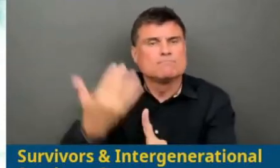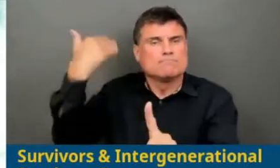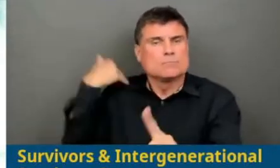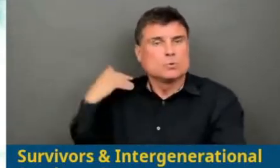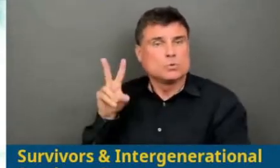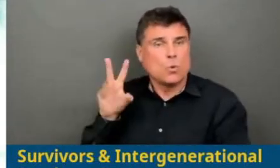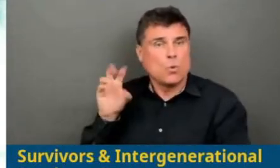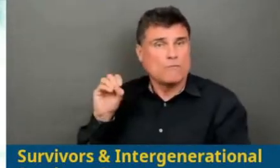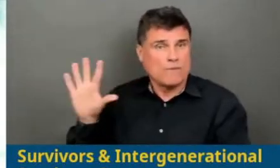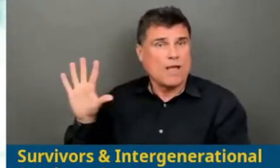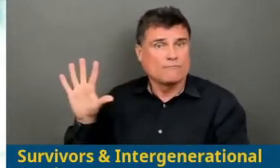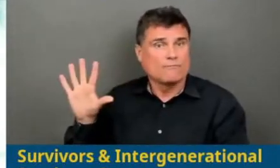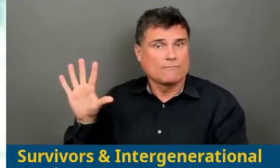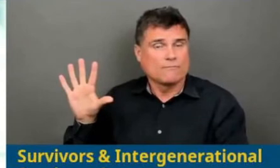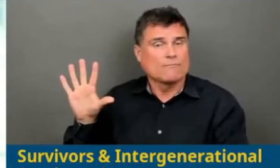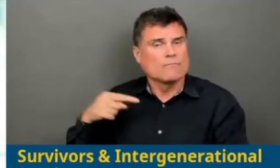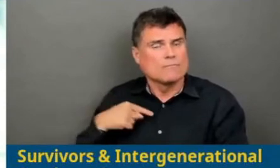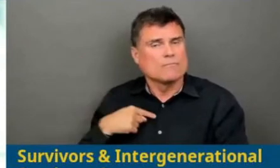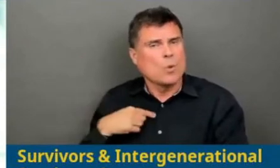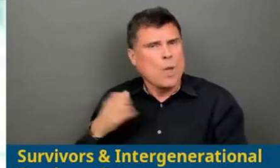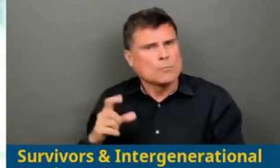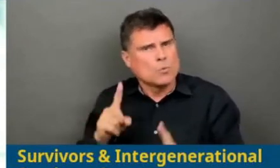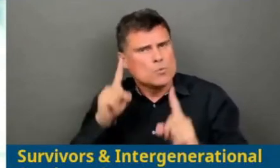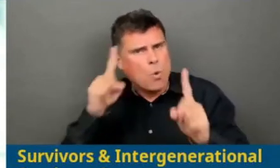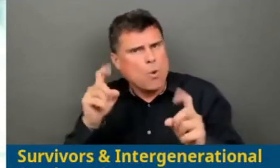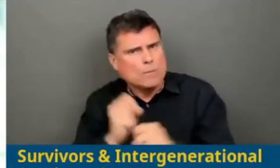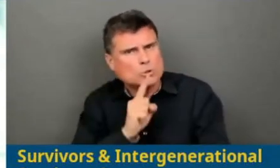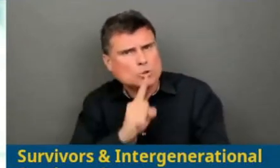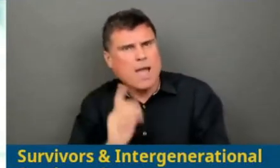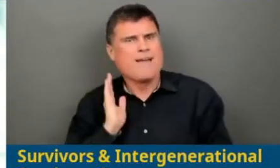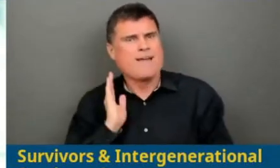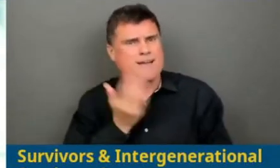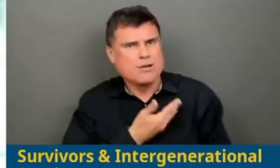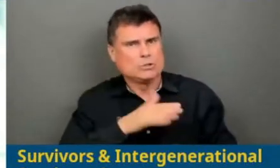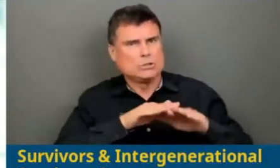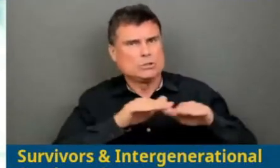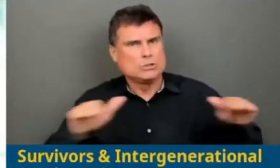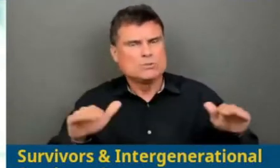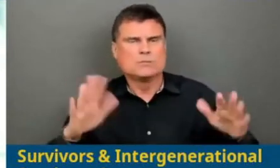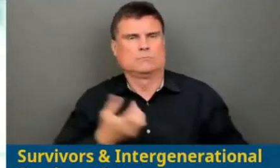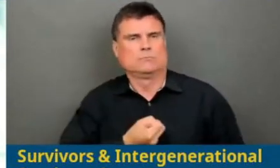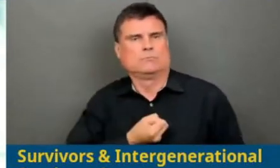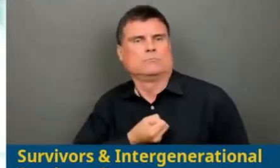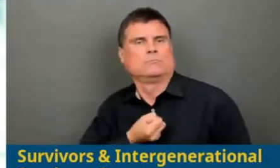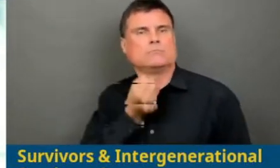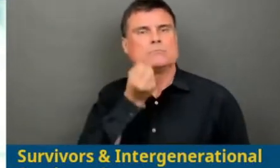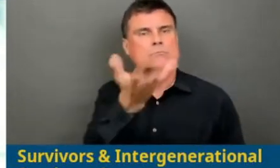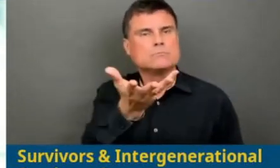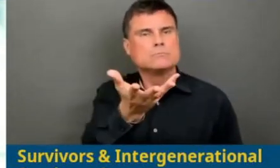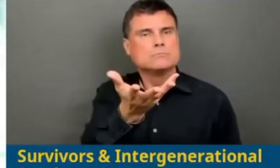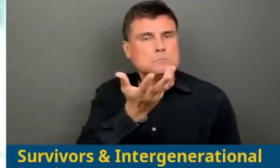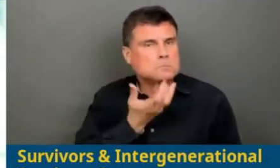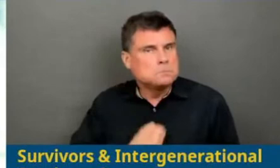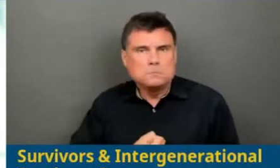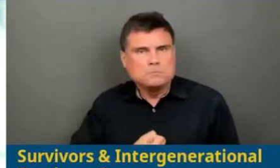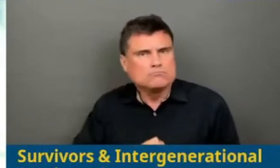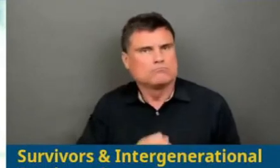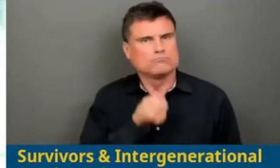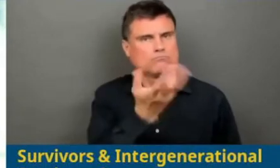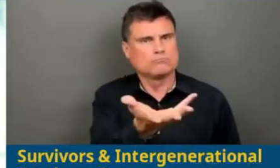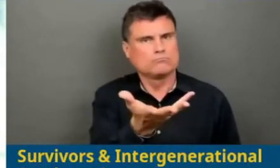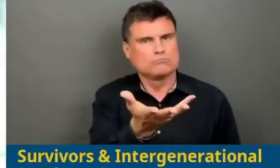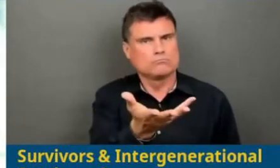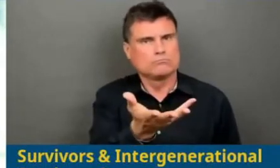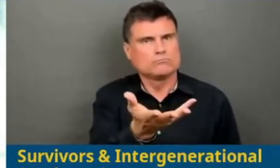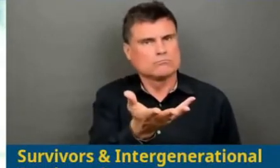sure that our children had a voice in how they would proceed with resolving their own residential